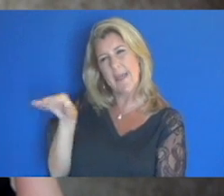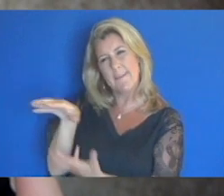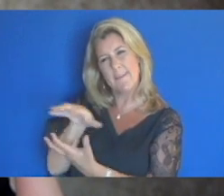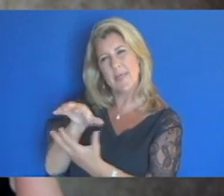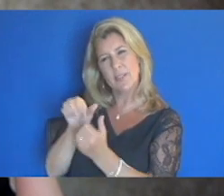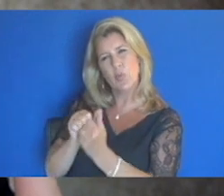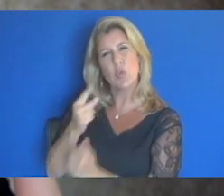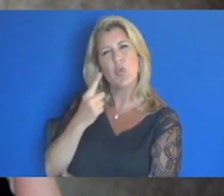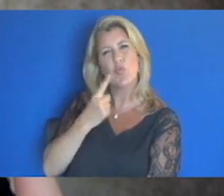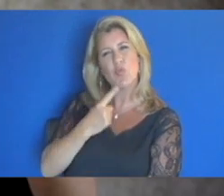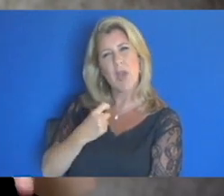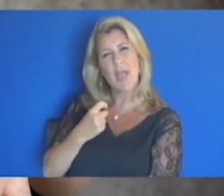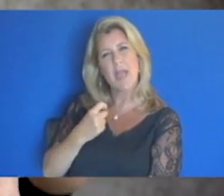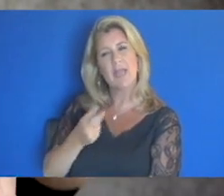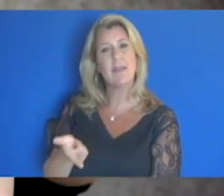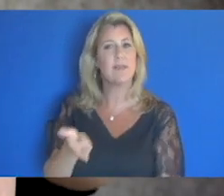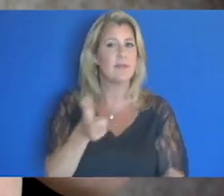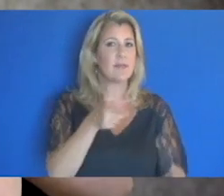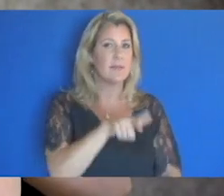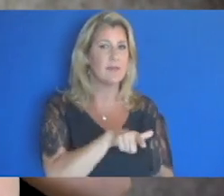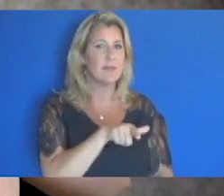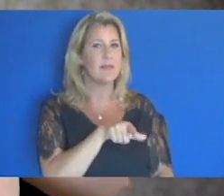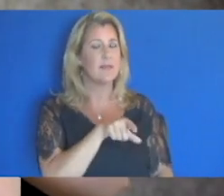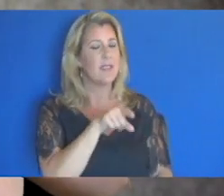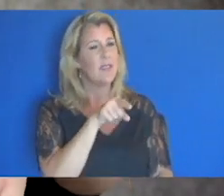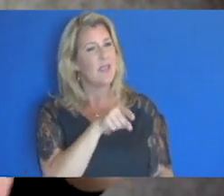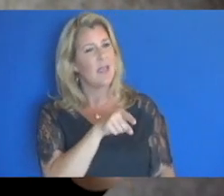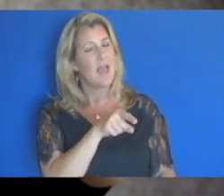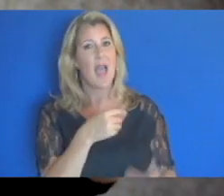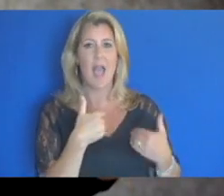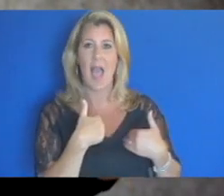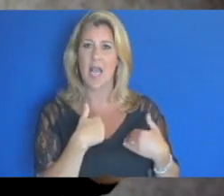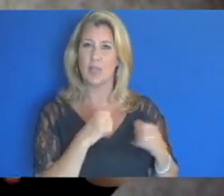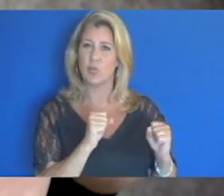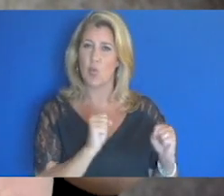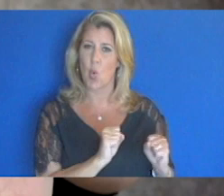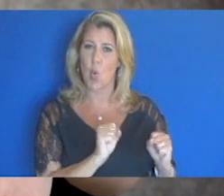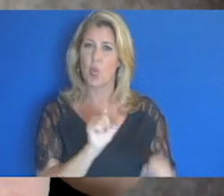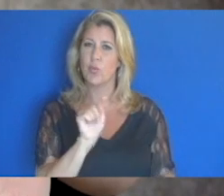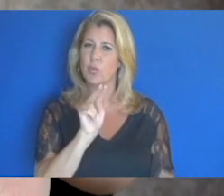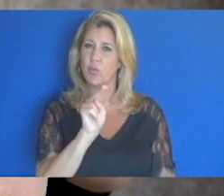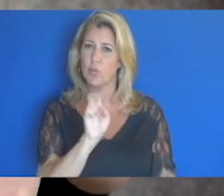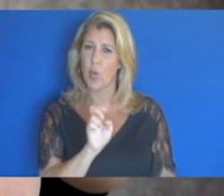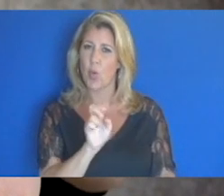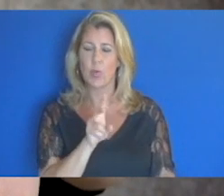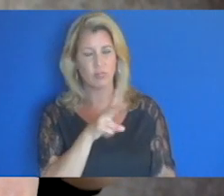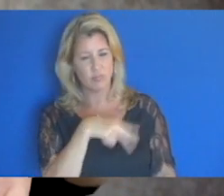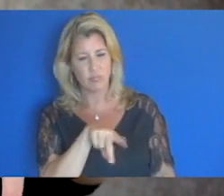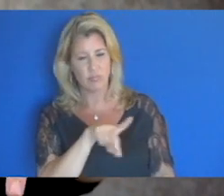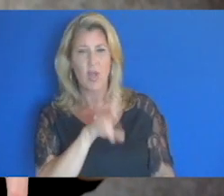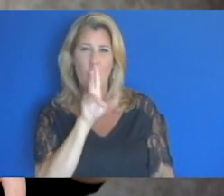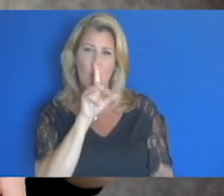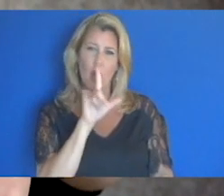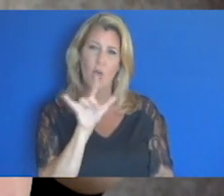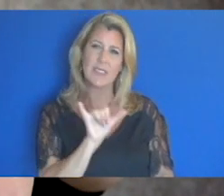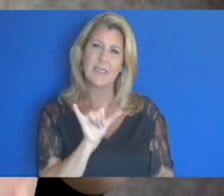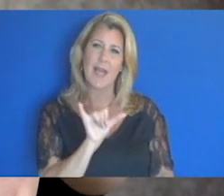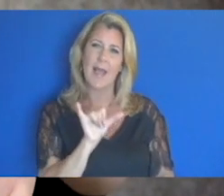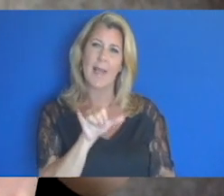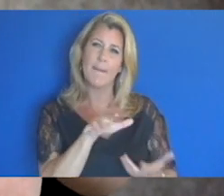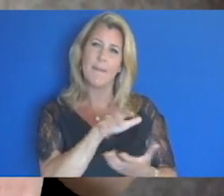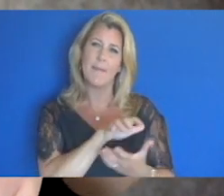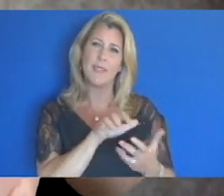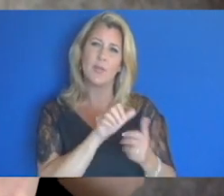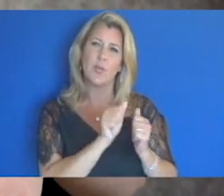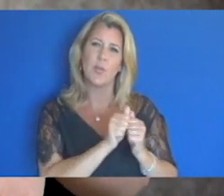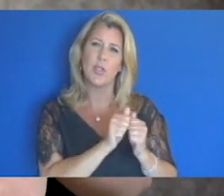mixed with a red color. And then this one has a cold tone to me, which I think that